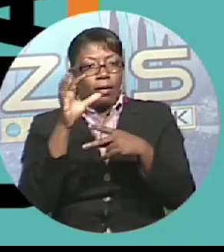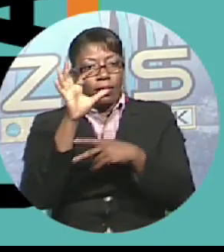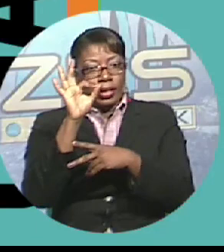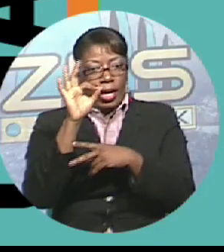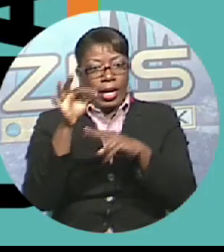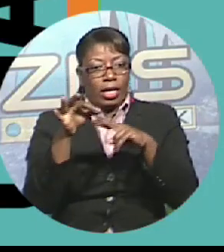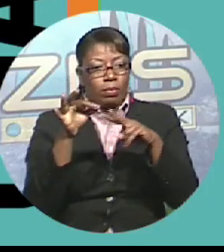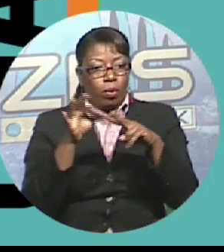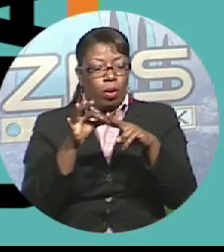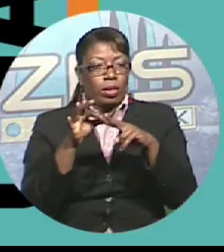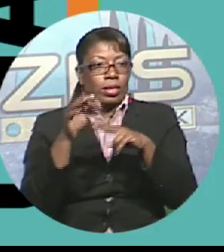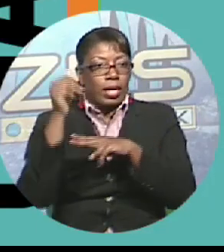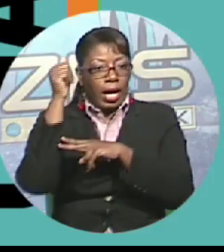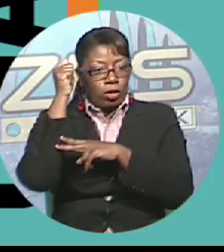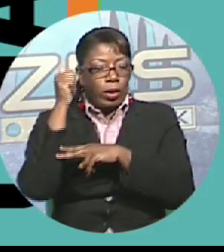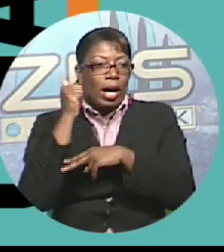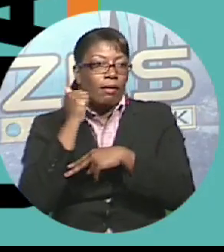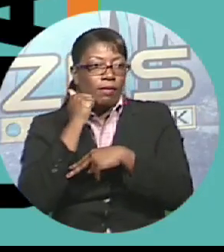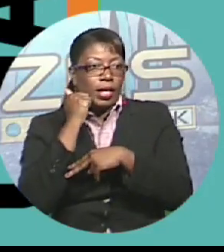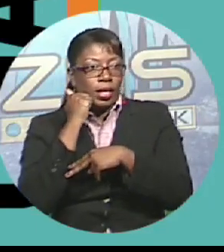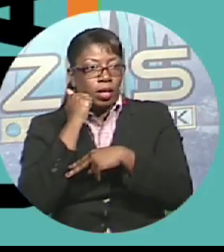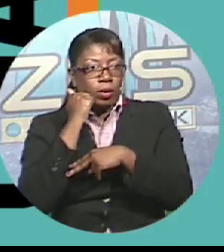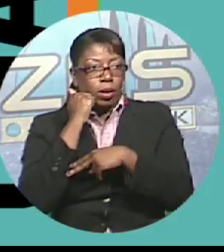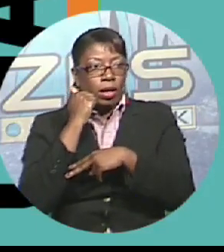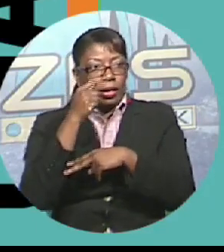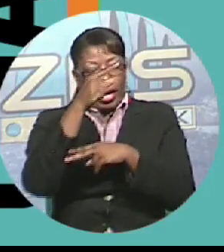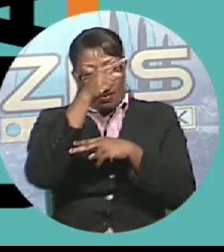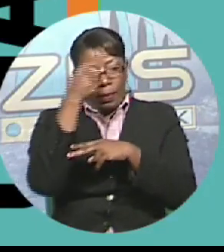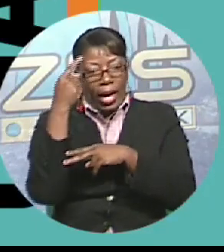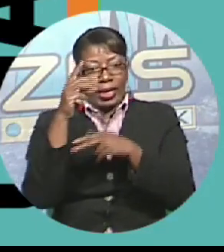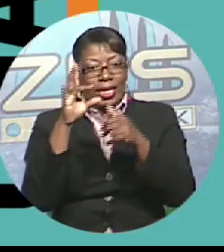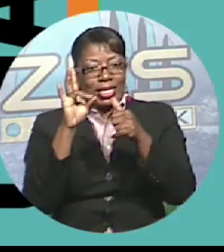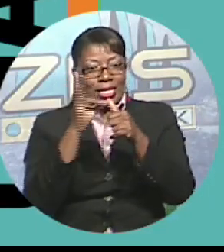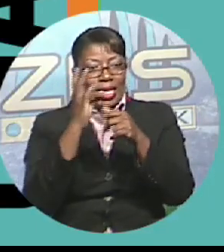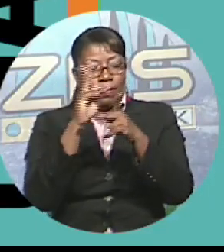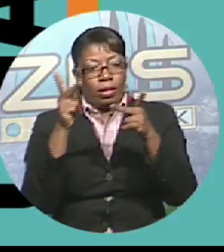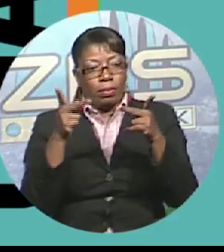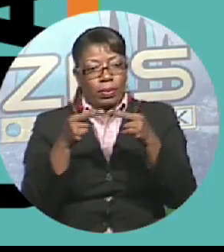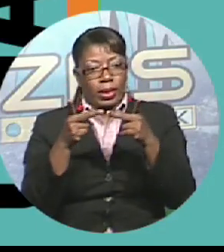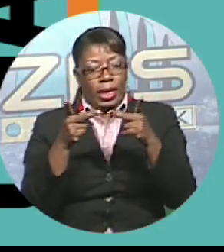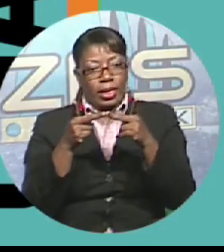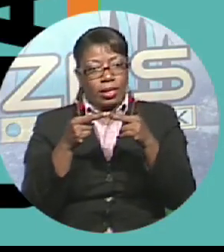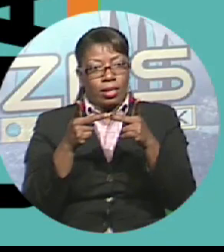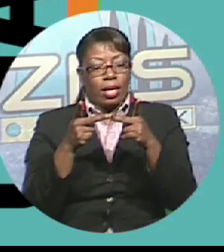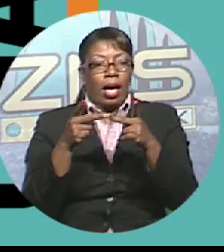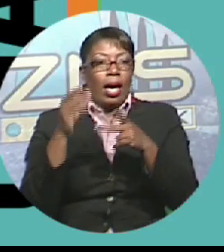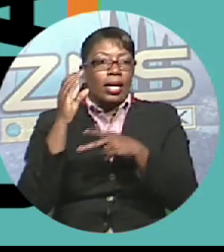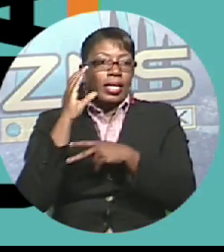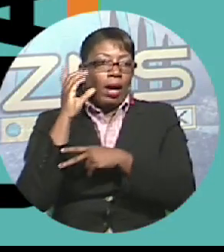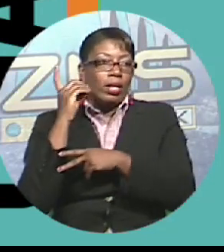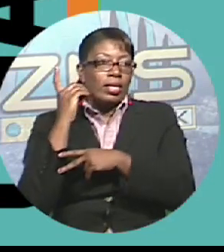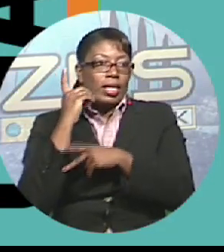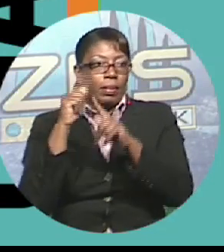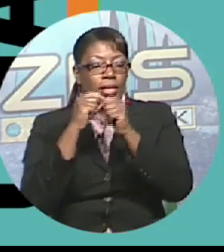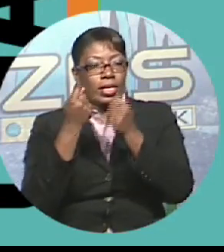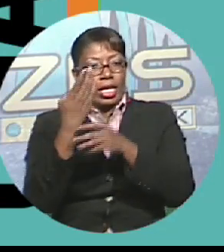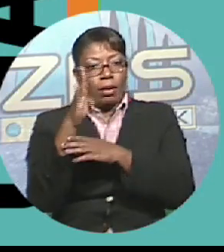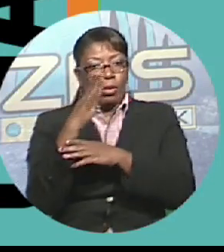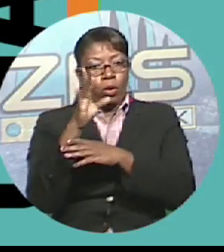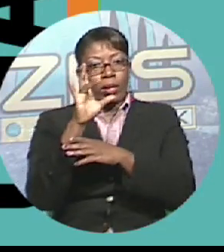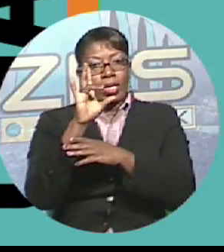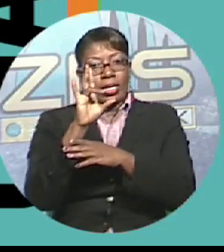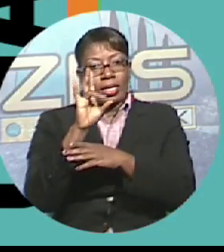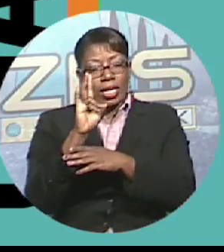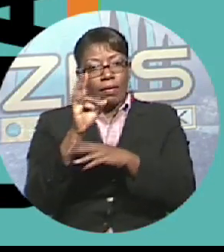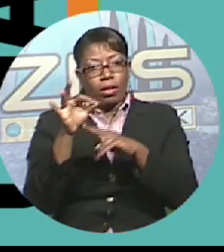Anton, Davina, they are Team Black. They've fallen off the pace. They're in 7th with 8 points. Karen and Debbie, Team Blue, in 8th with 7